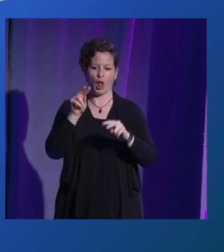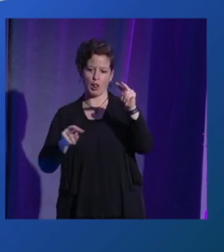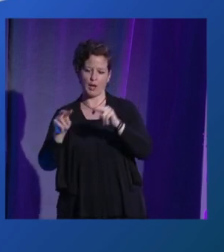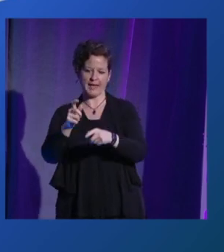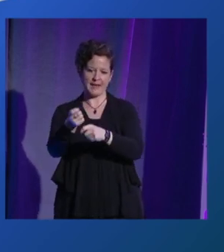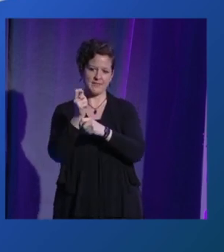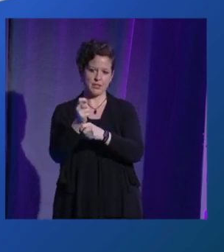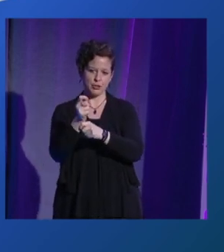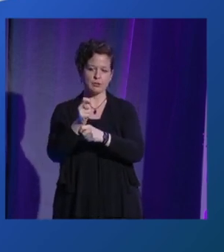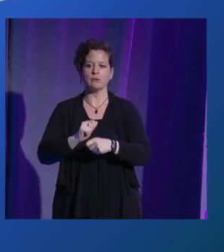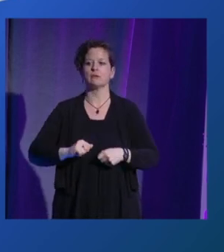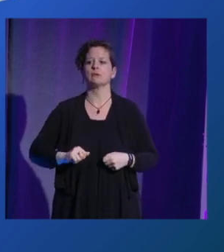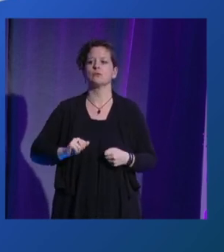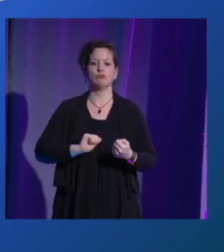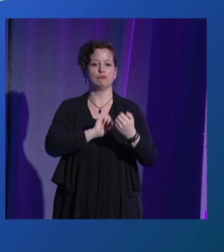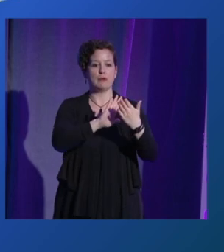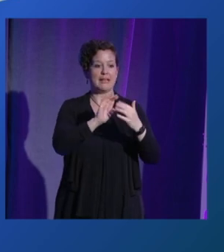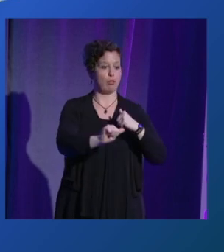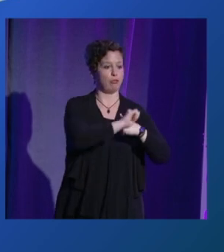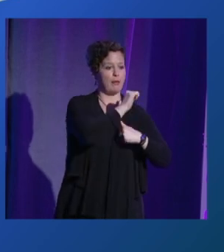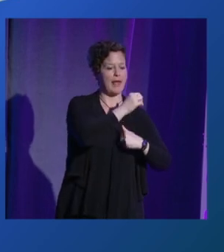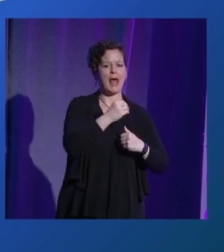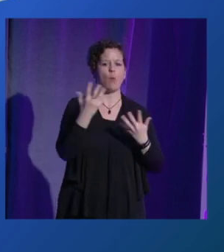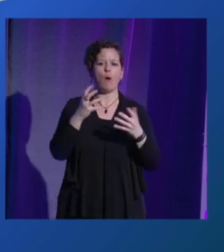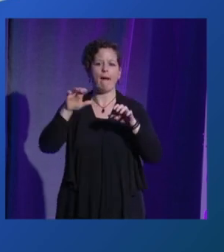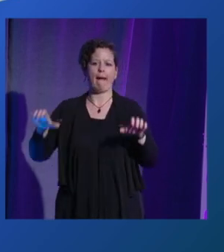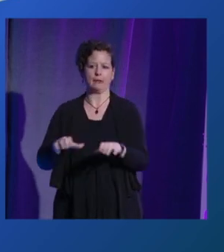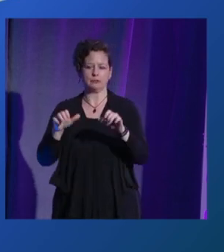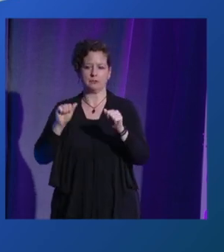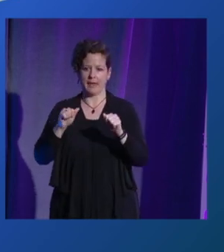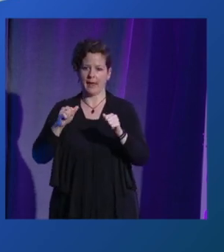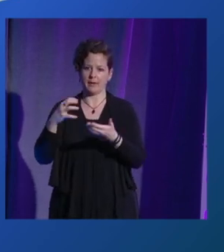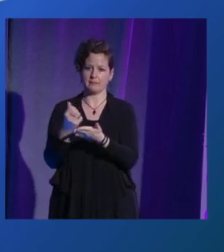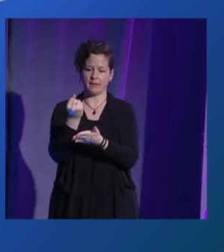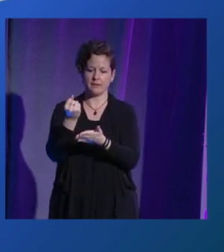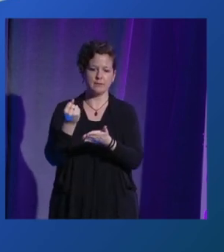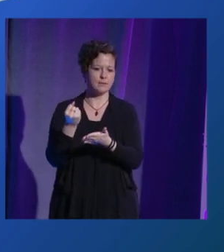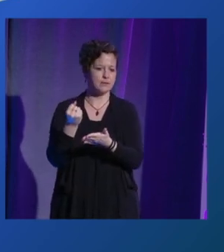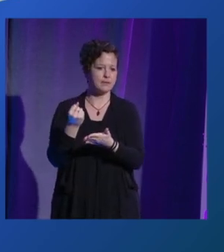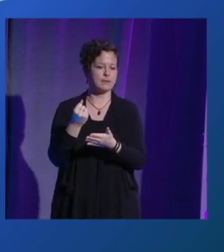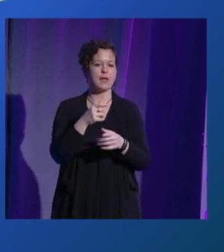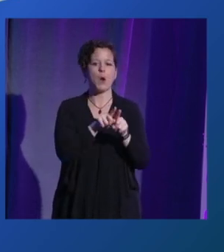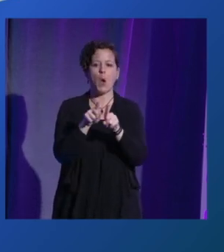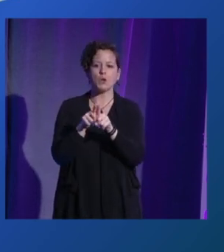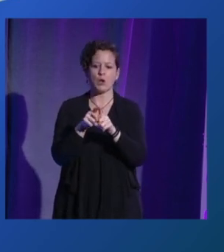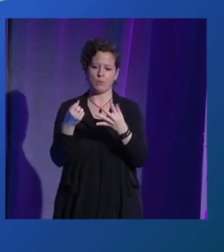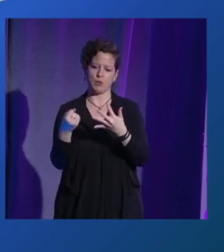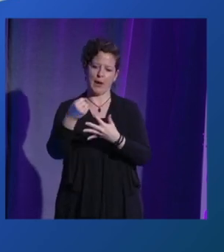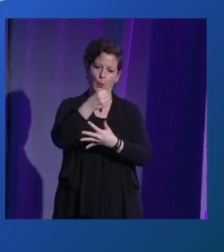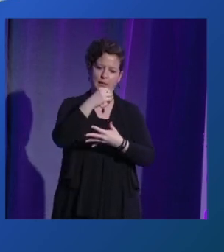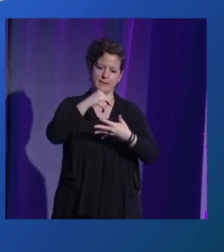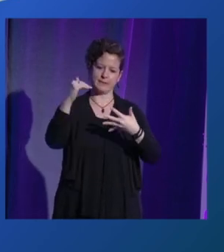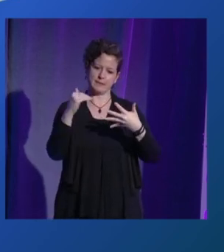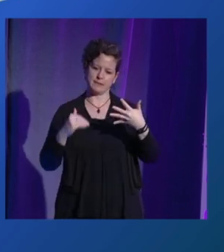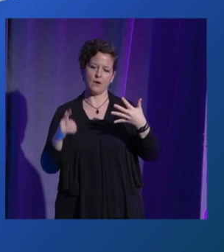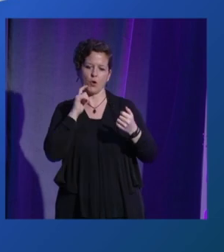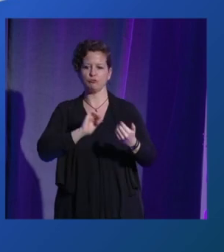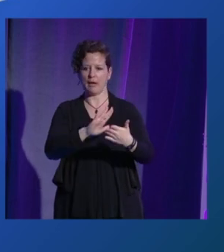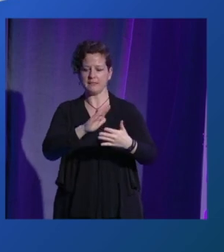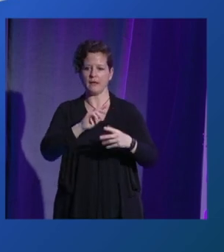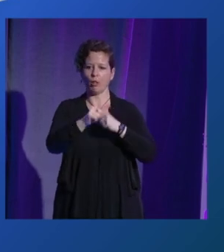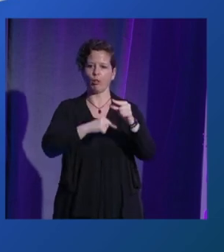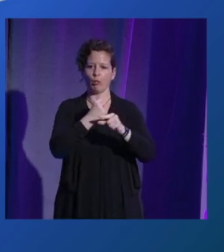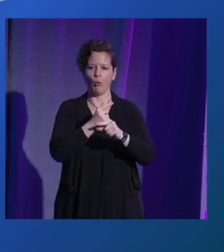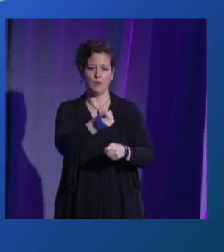not only addresses uh Congress directed actions or national level priority but also uh command priorities and some of those included serving up